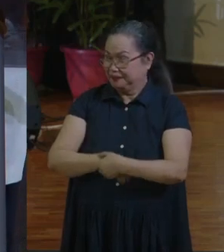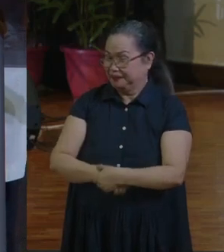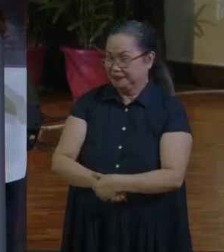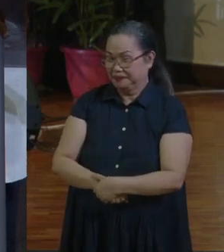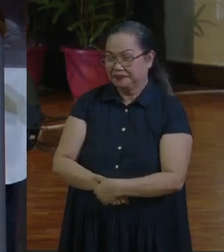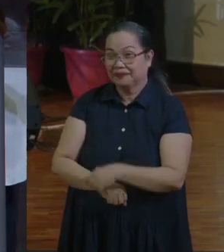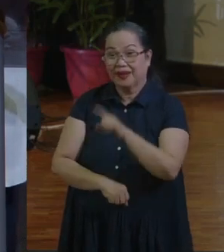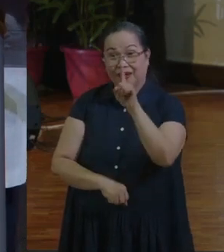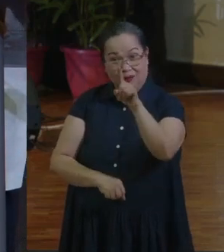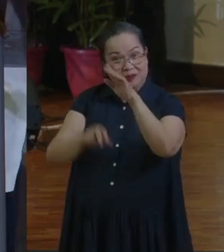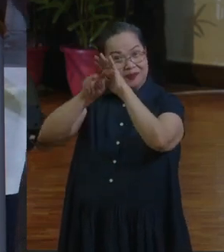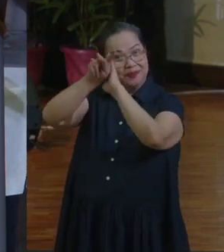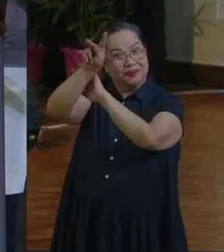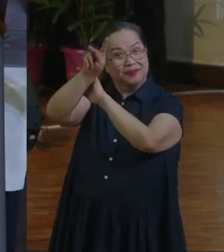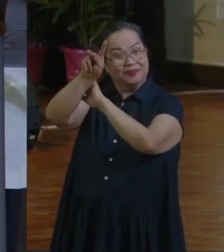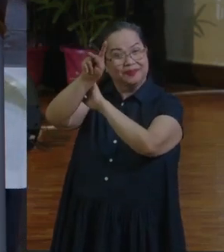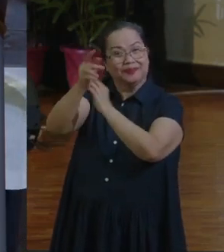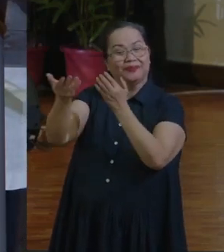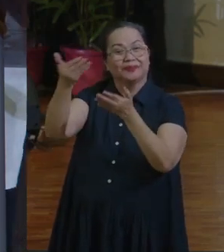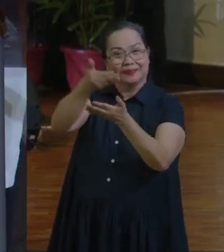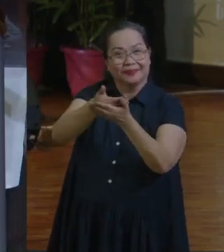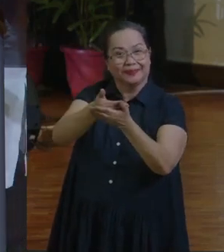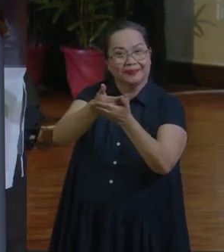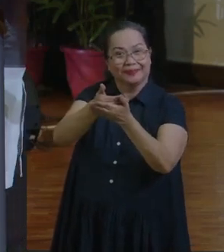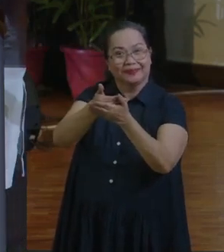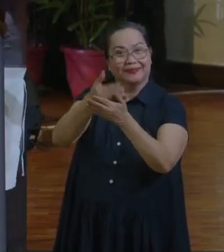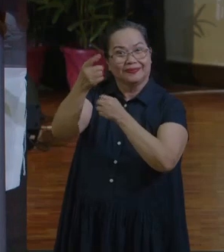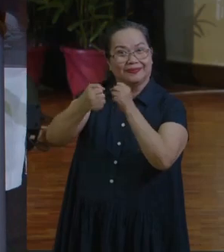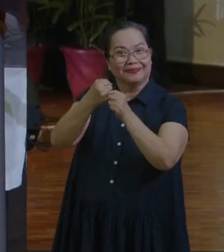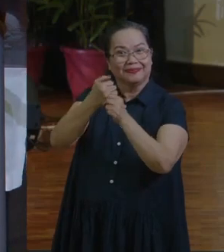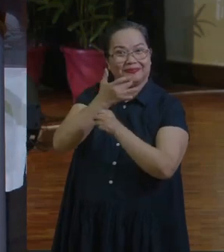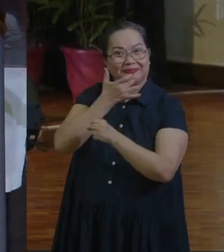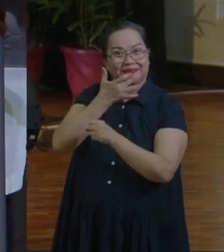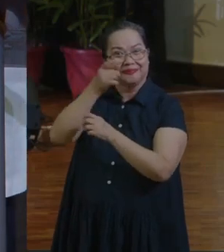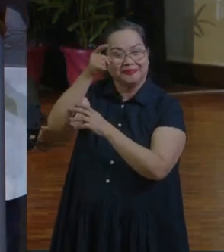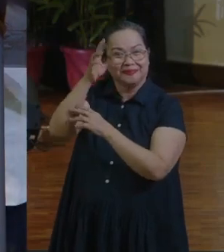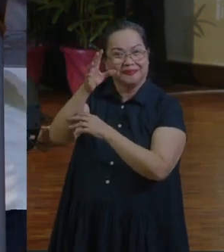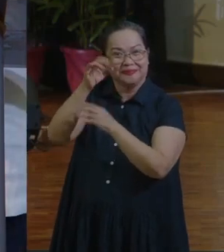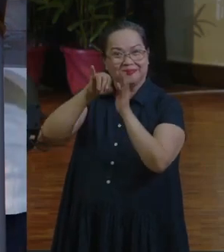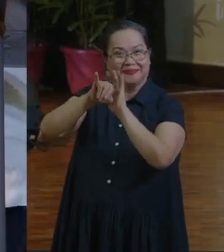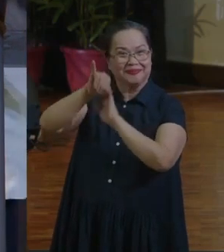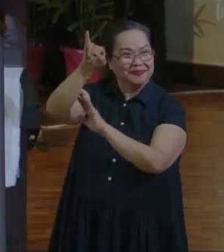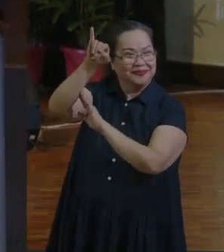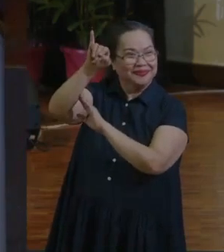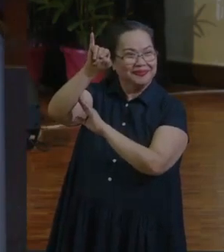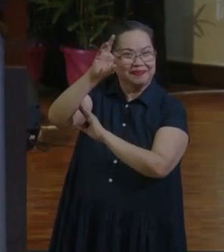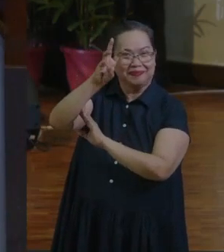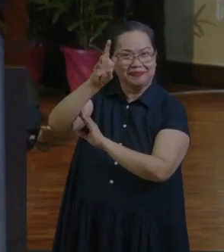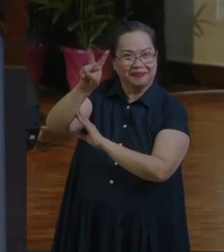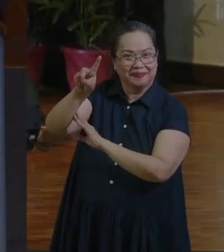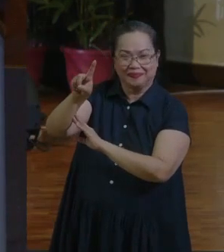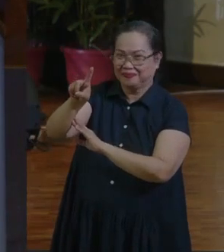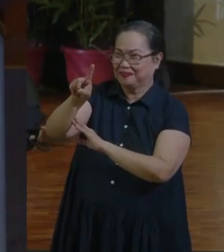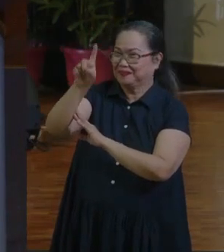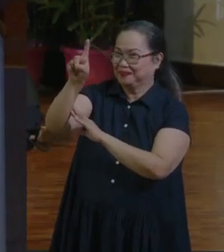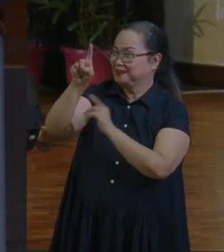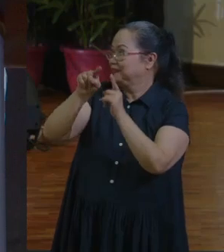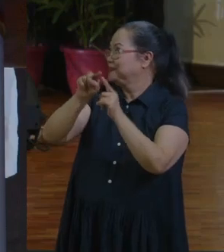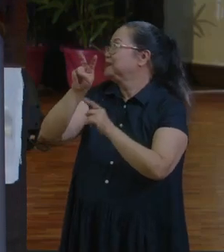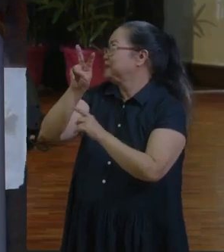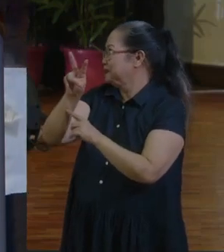Tas ang propesya ng pagdating ng taon ng pabor ng Panginoon. Isaiah 61, 1 and 2. Pinag-aralan natin